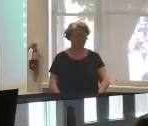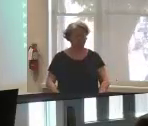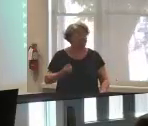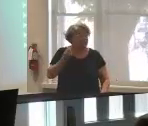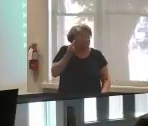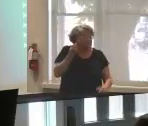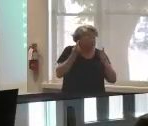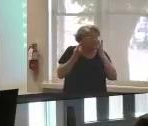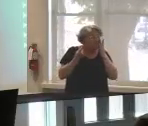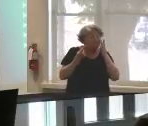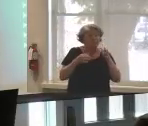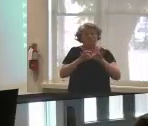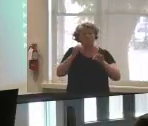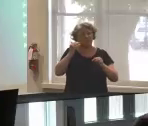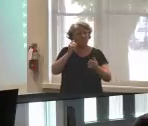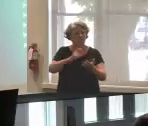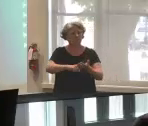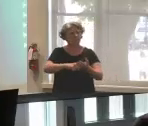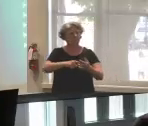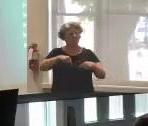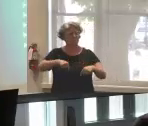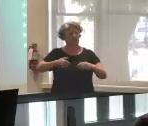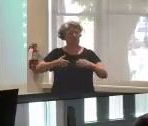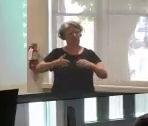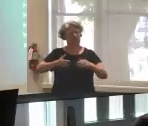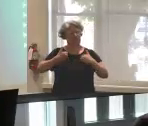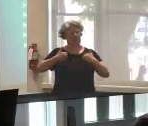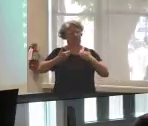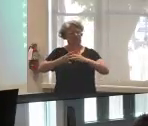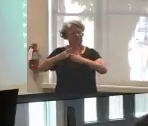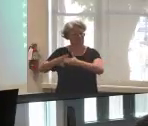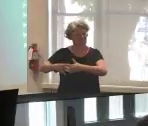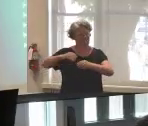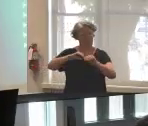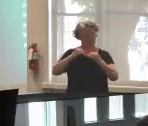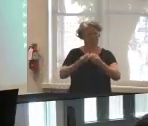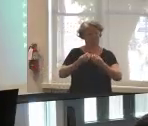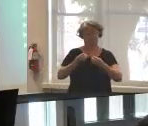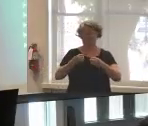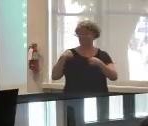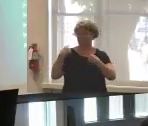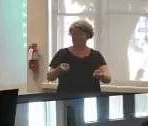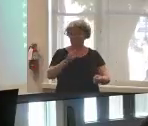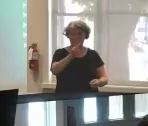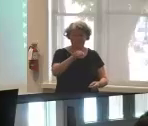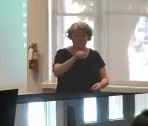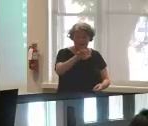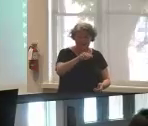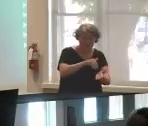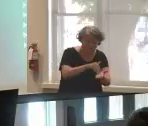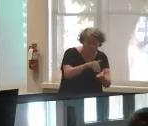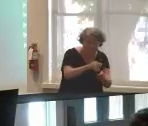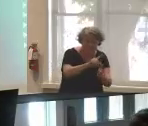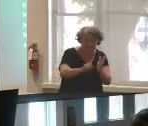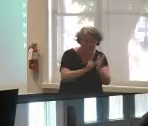note that we're a youth volunteer-driven organization, and we received over 2.5 million hours of youth